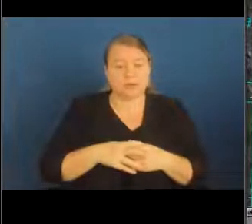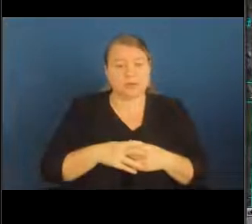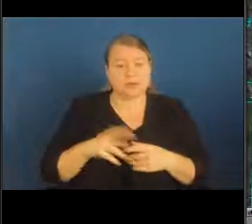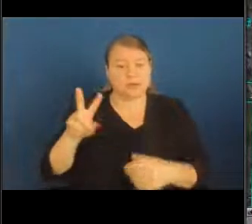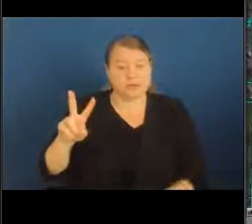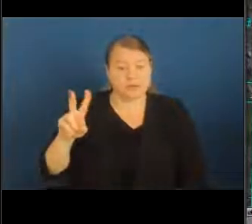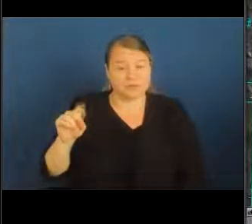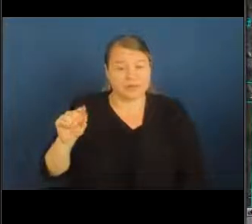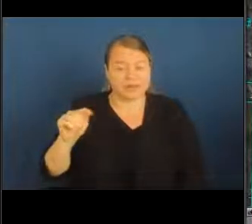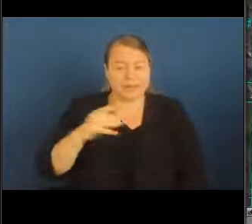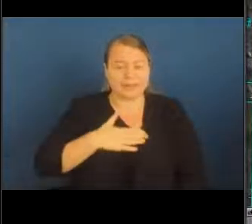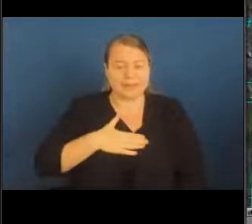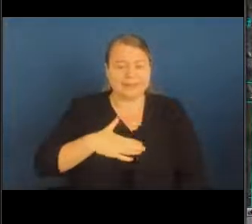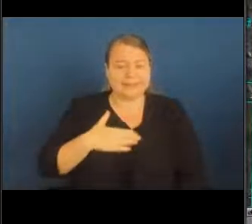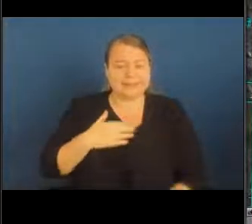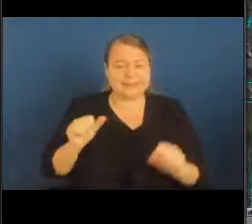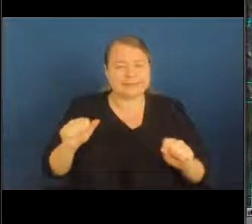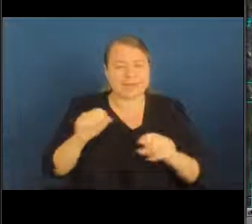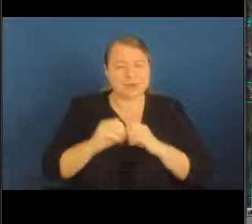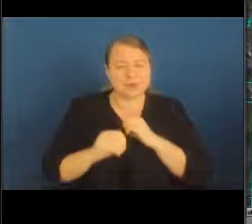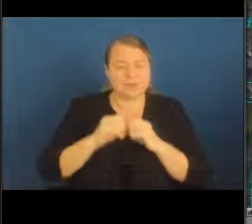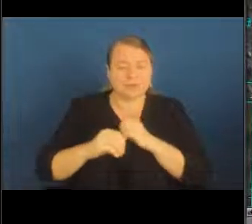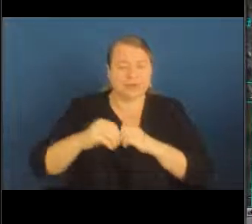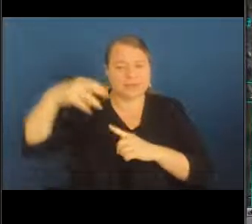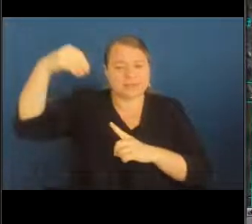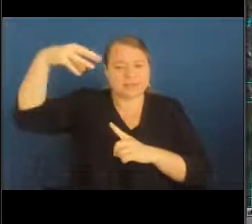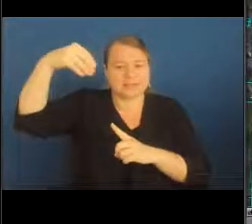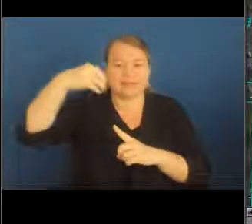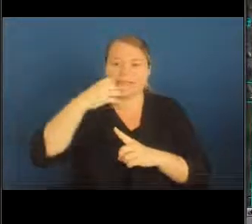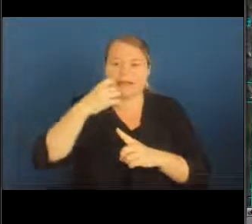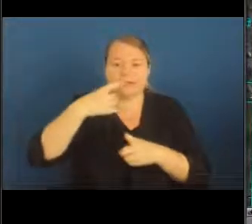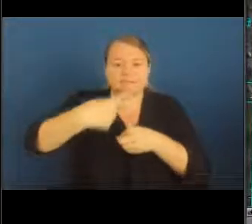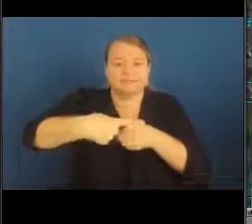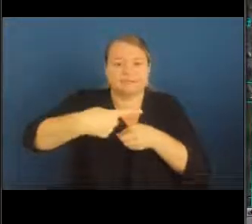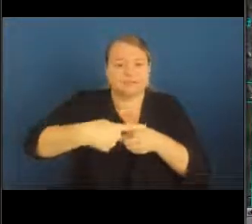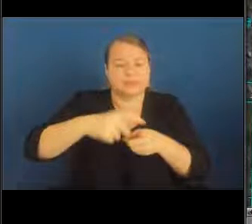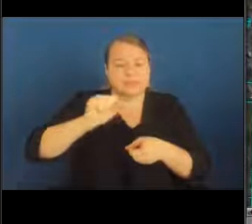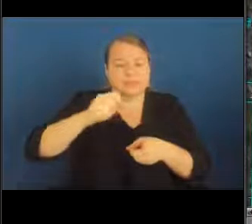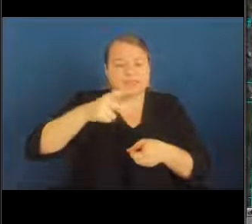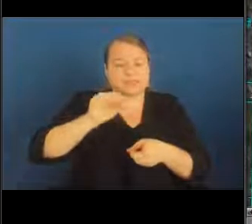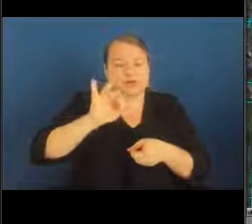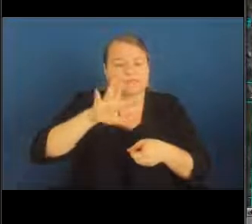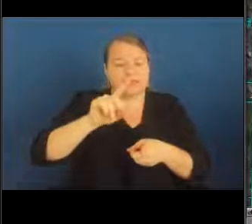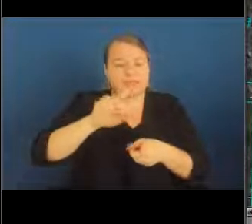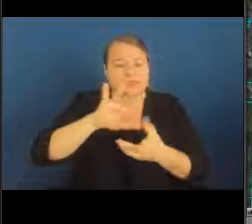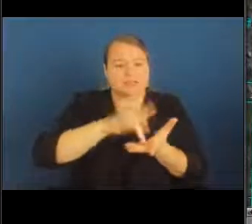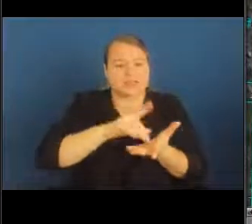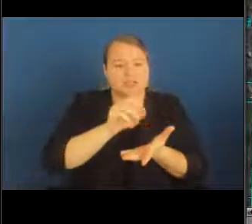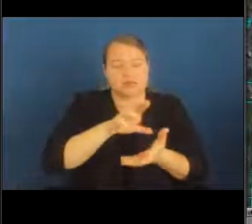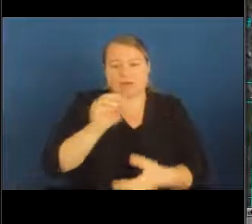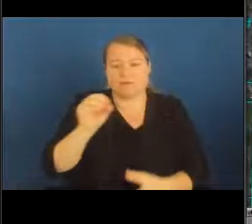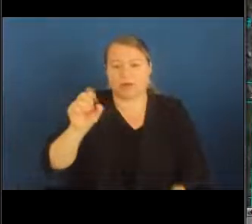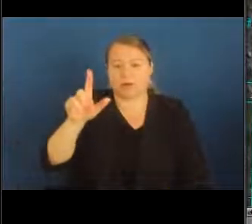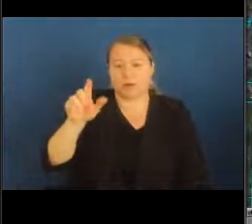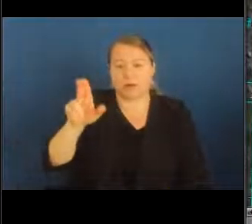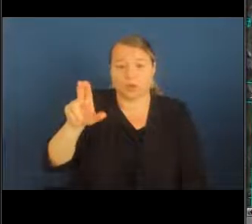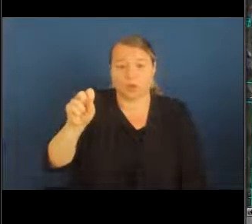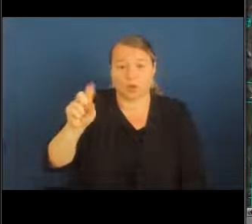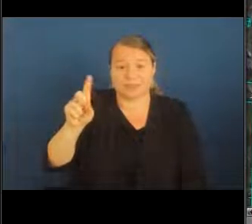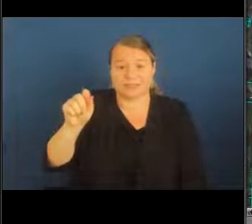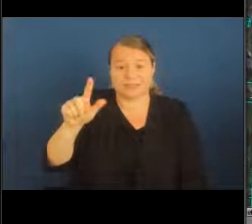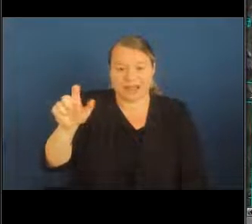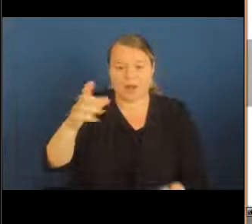the signal at the intersection of Springfield, Center Drive, and Loisdale before unleashing the additional traffic